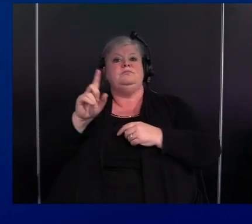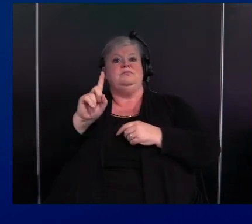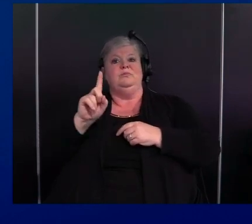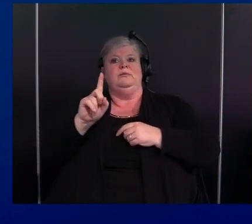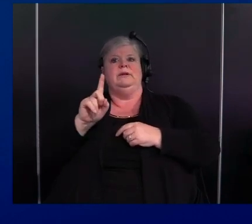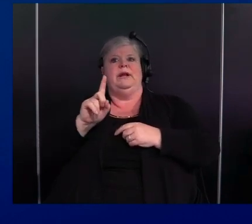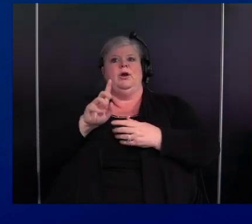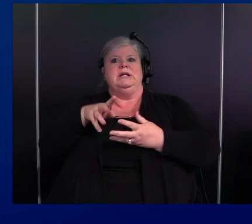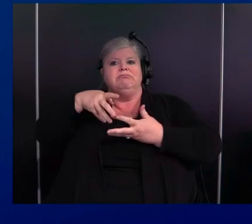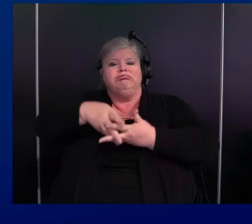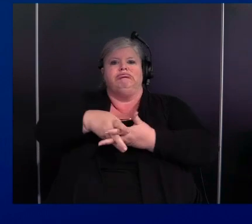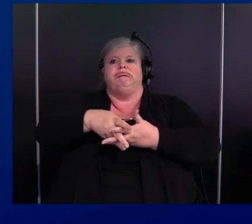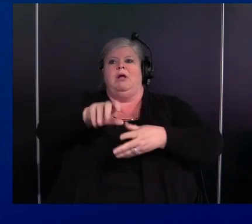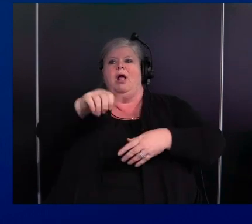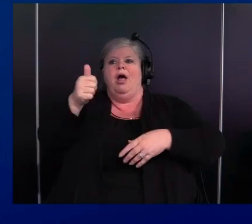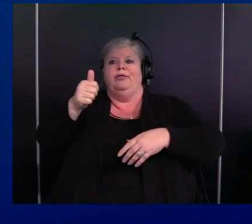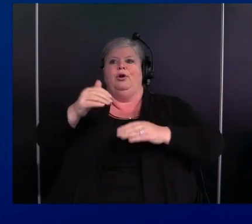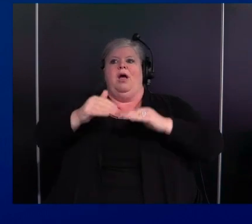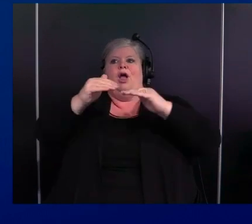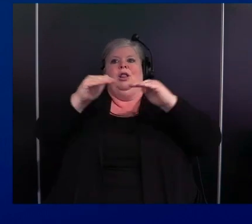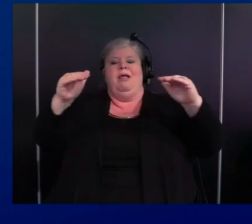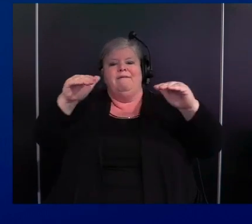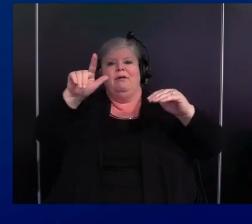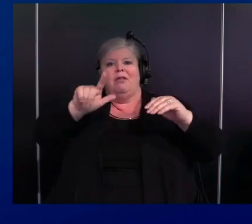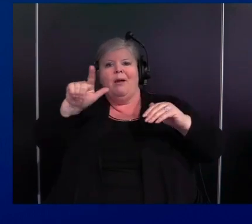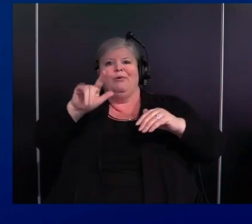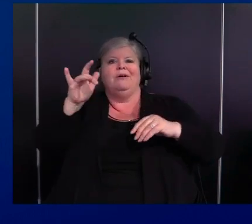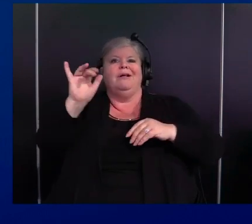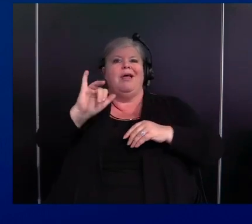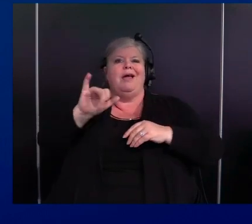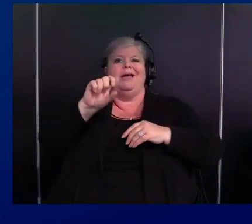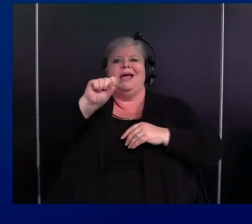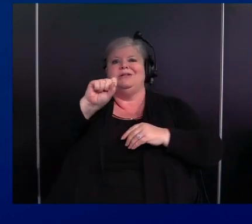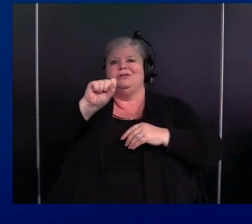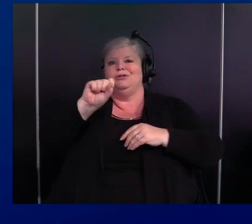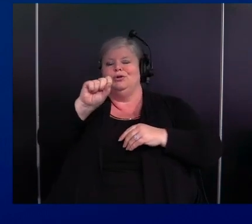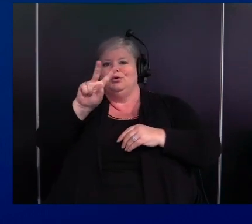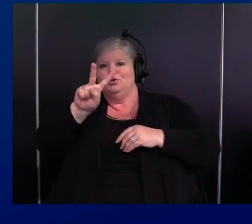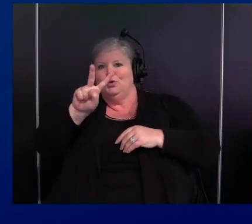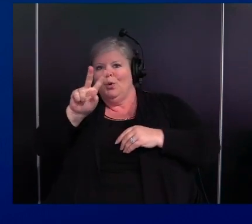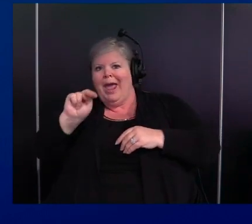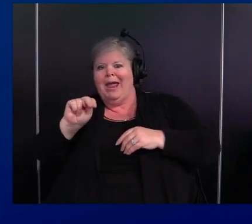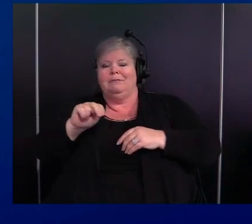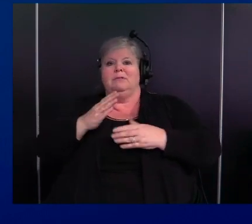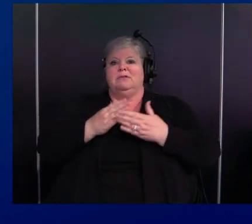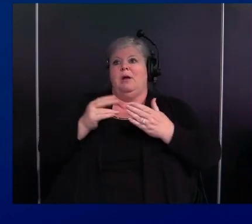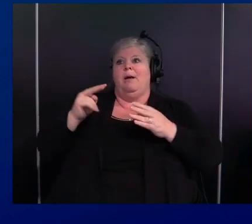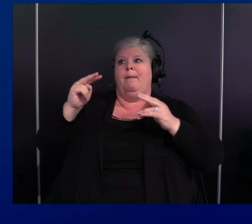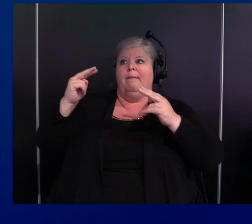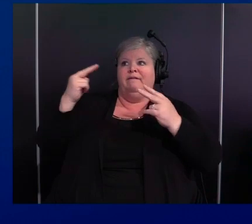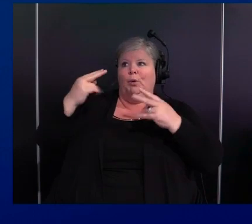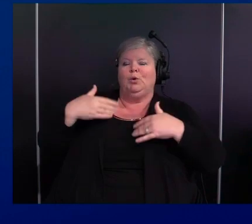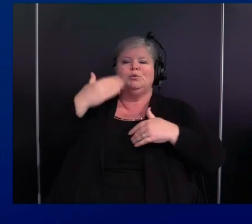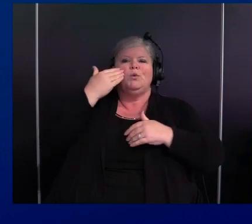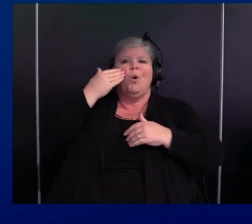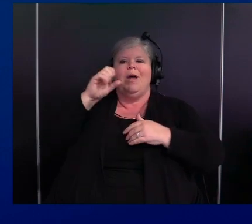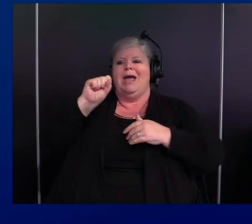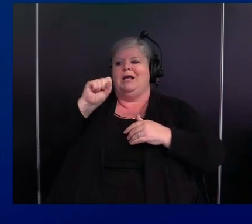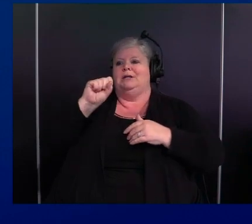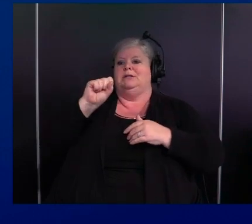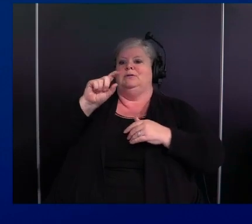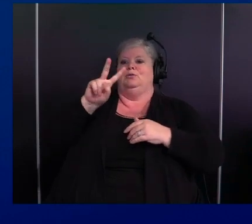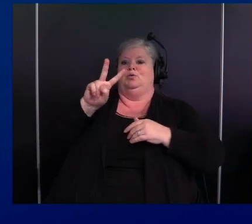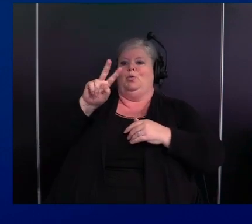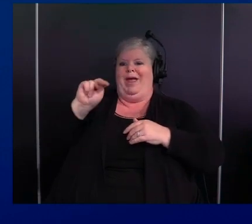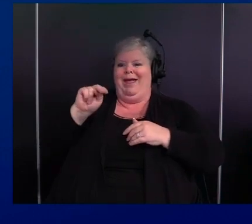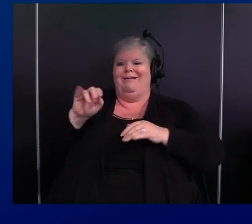into other higher level libraries like S2N. So some of our viewers might know S2N is sort of our implementation of the TLS